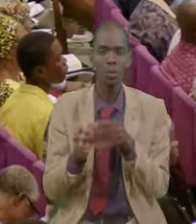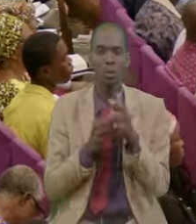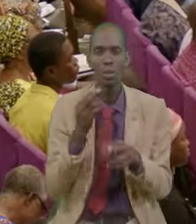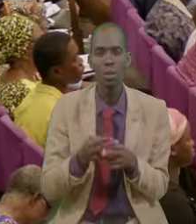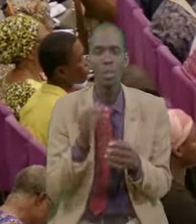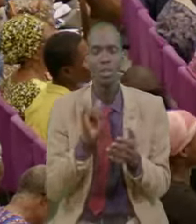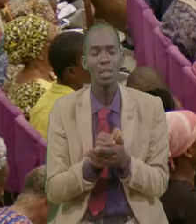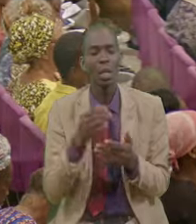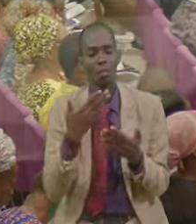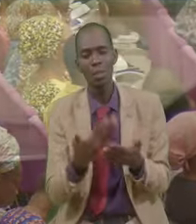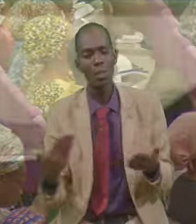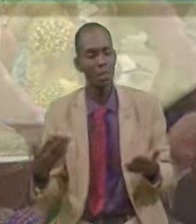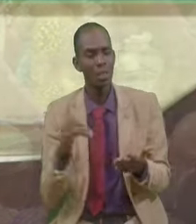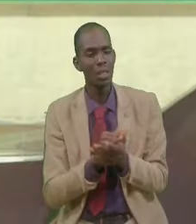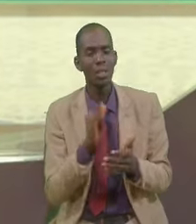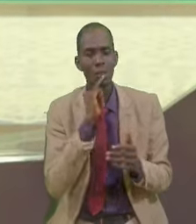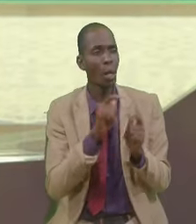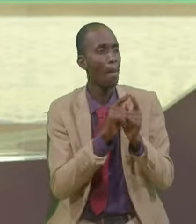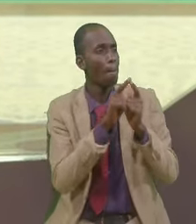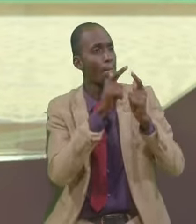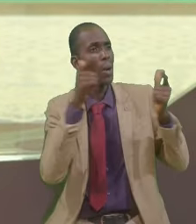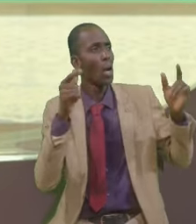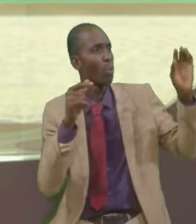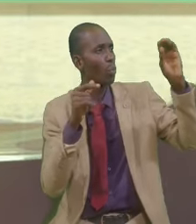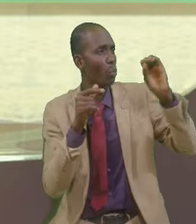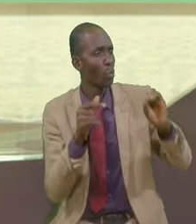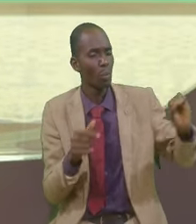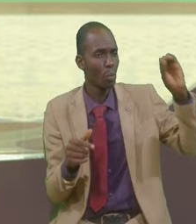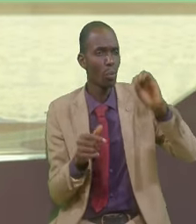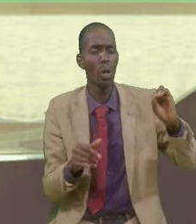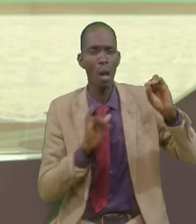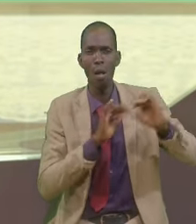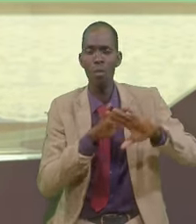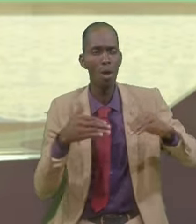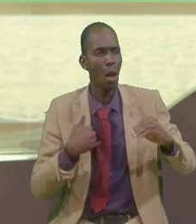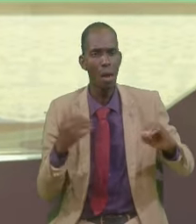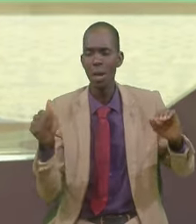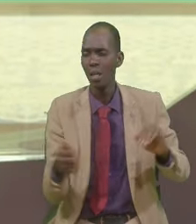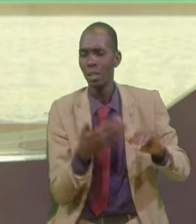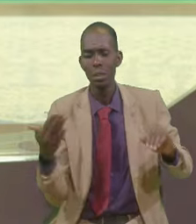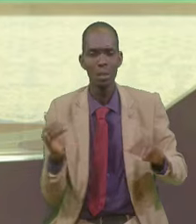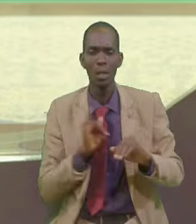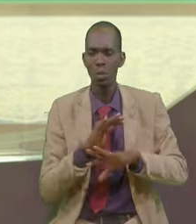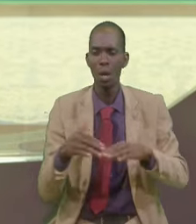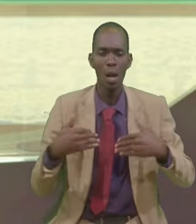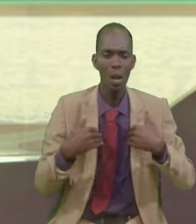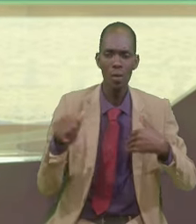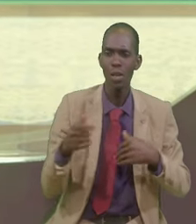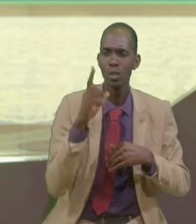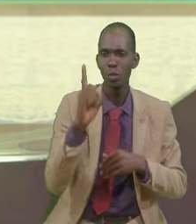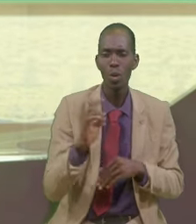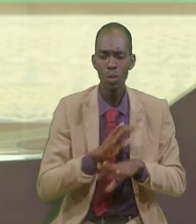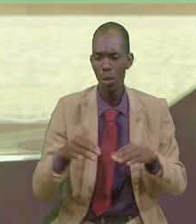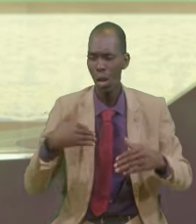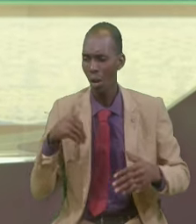zero in your life, that stands in your way. I don't have anything. I don't have anybody. I don't have any material thing. And I don't have